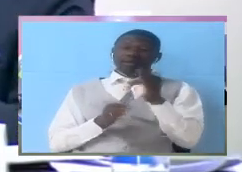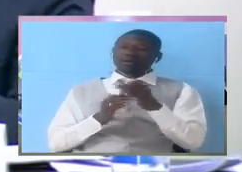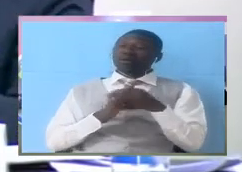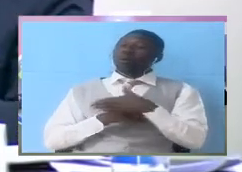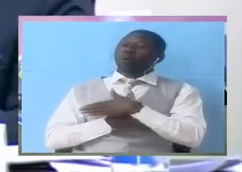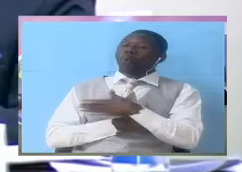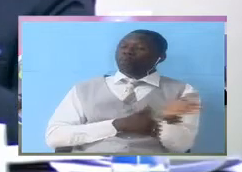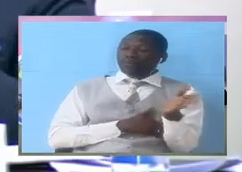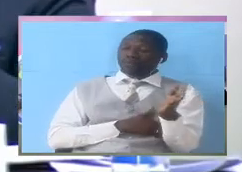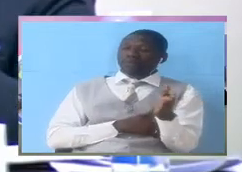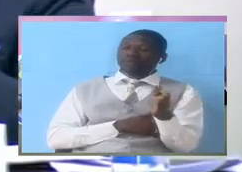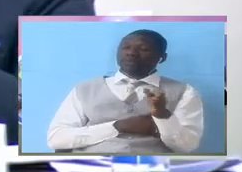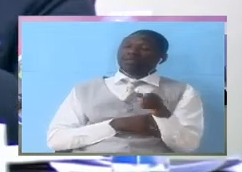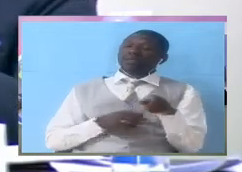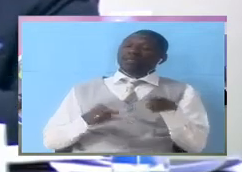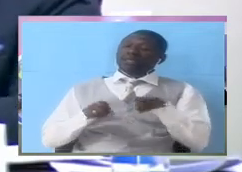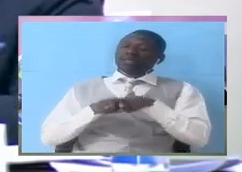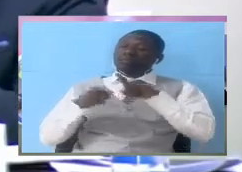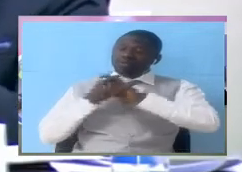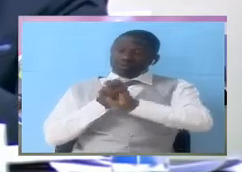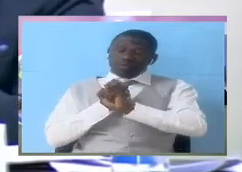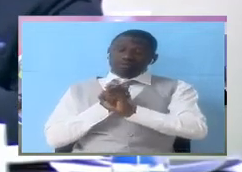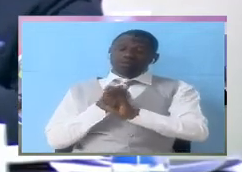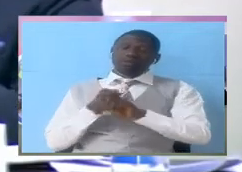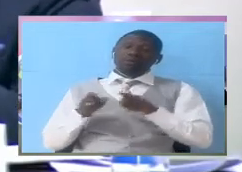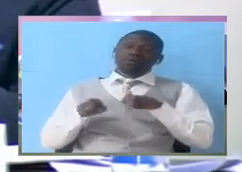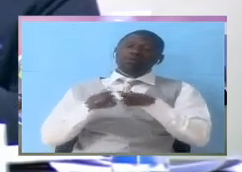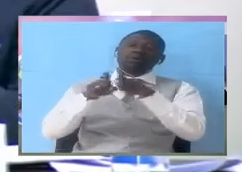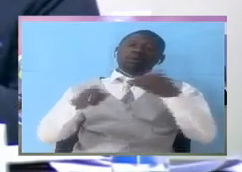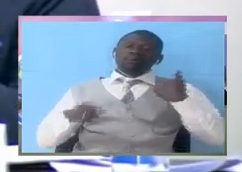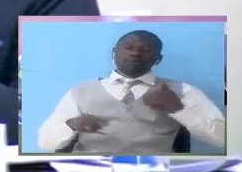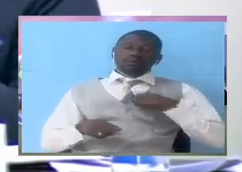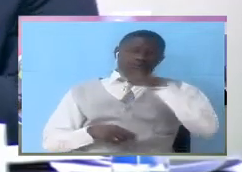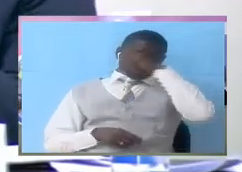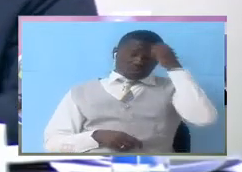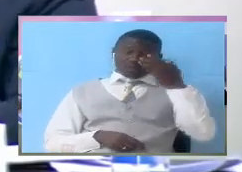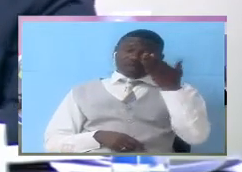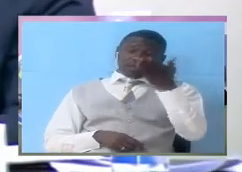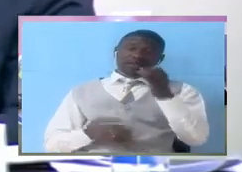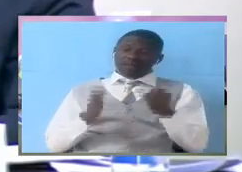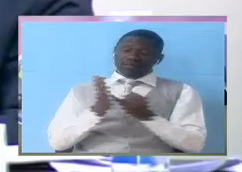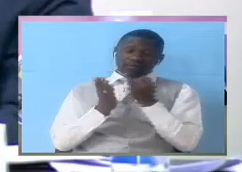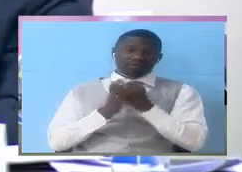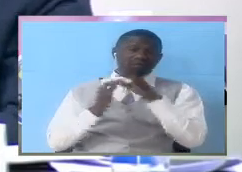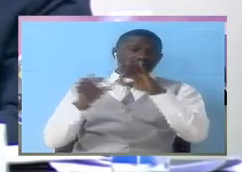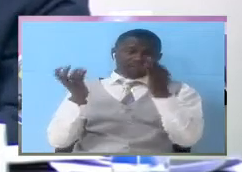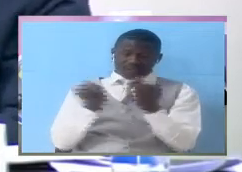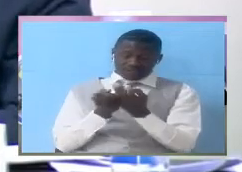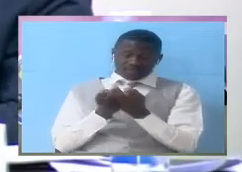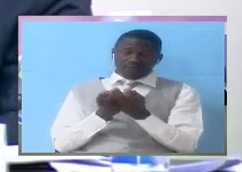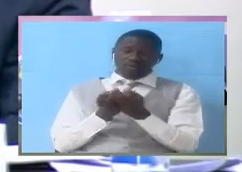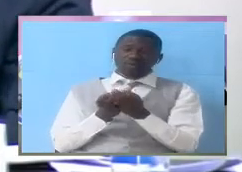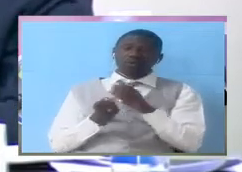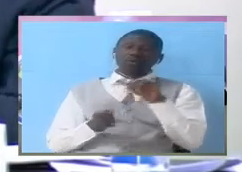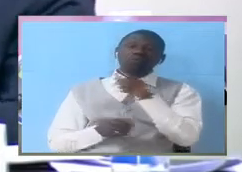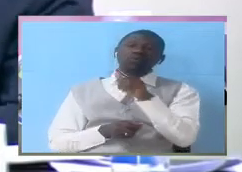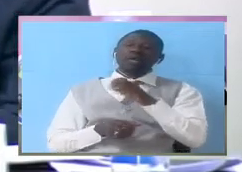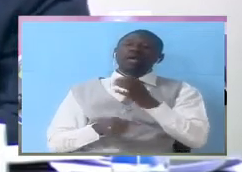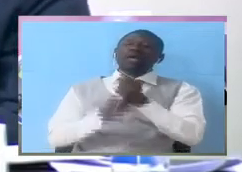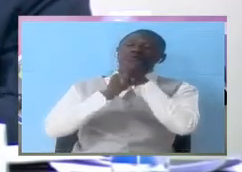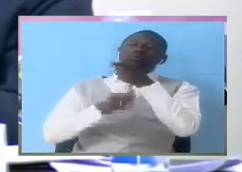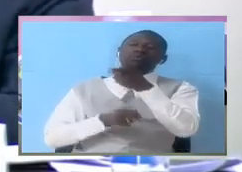relationship with those who were working at the panel which enabled you to know about everything